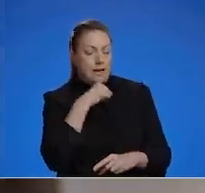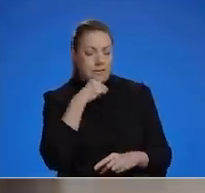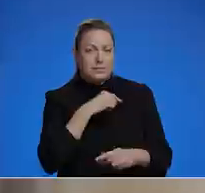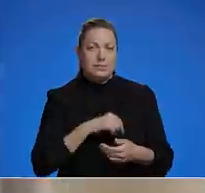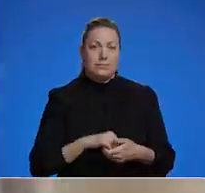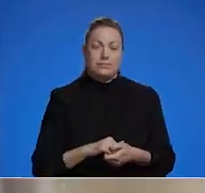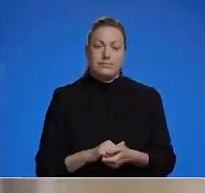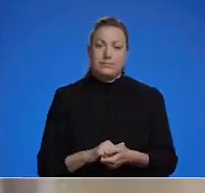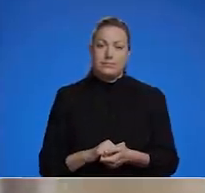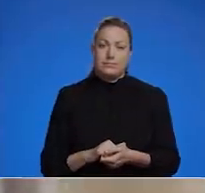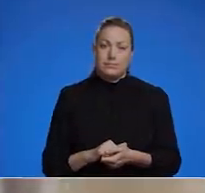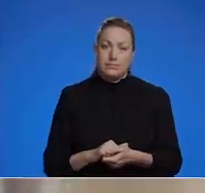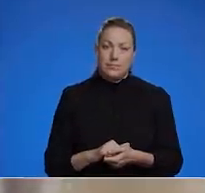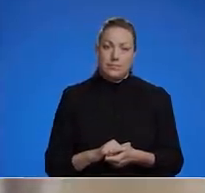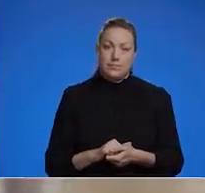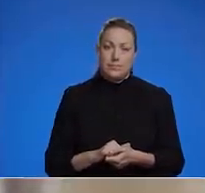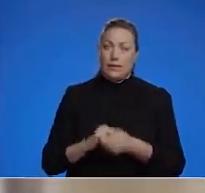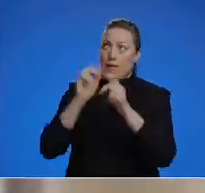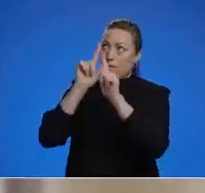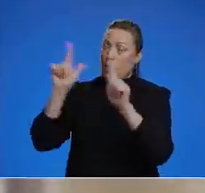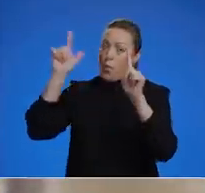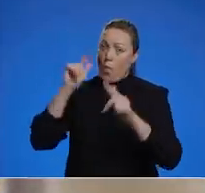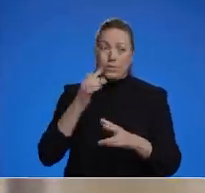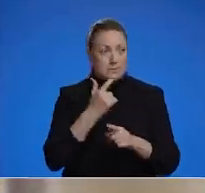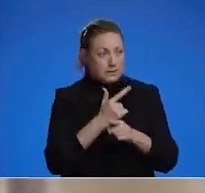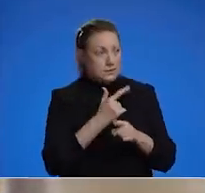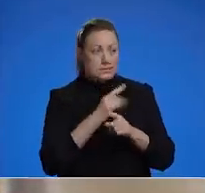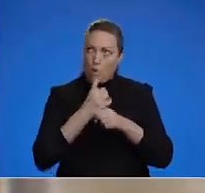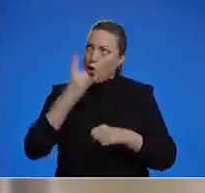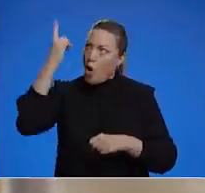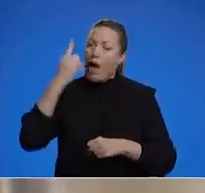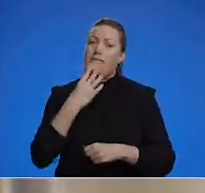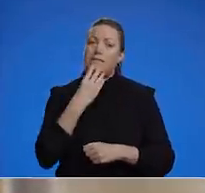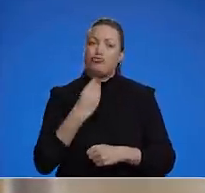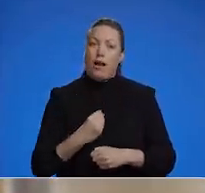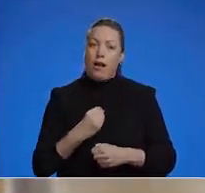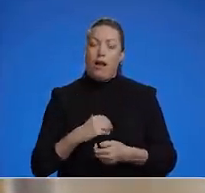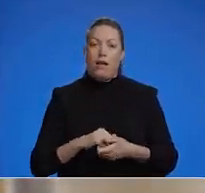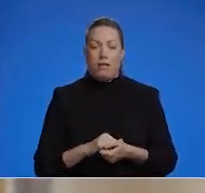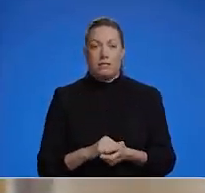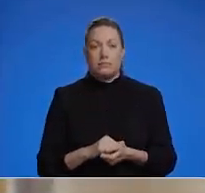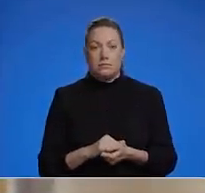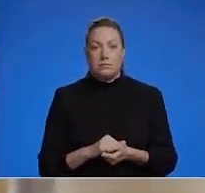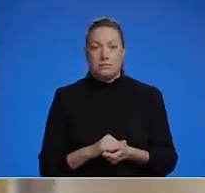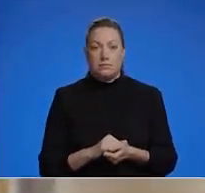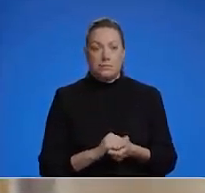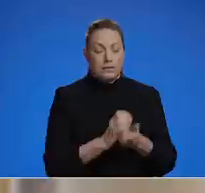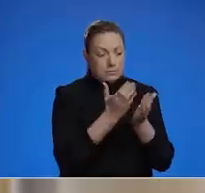for yourself and for your son. For thus the Lord speaks, the God of